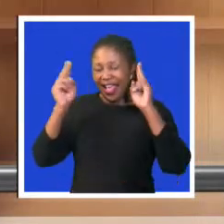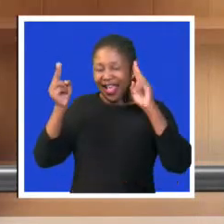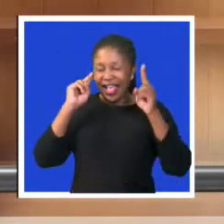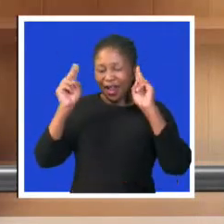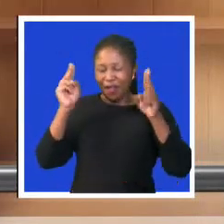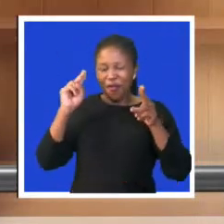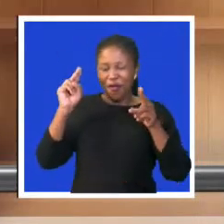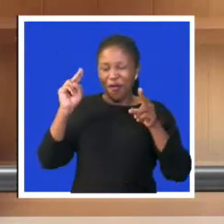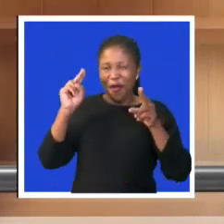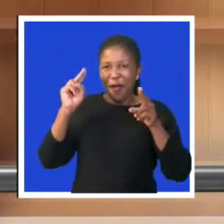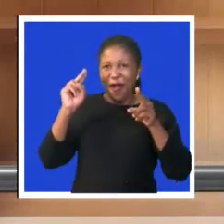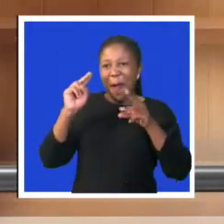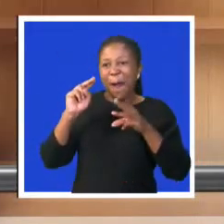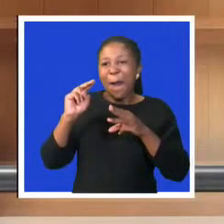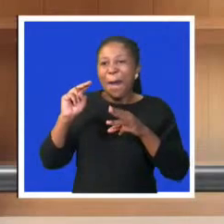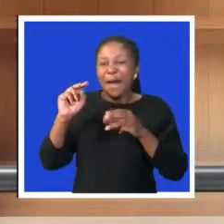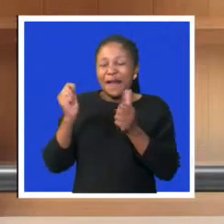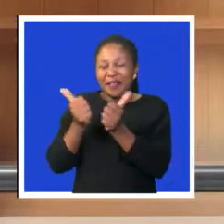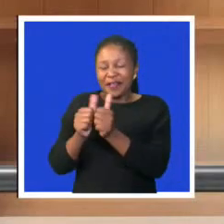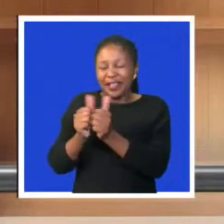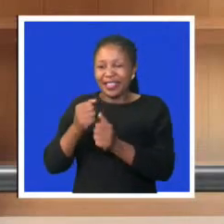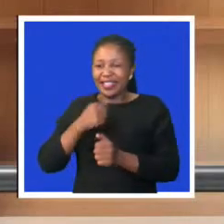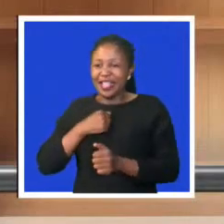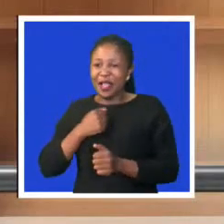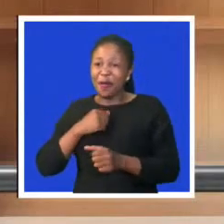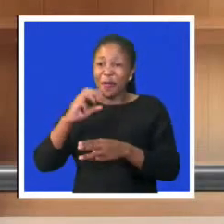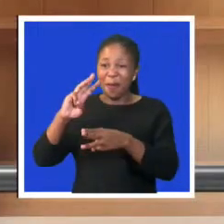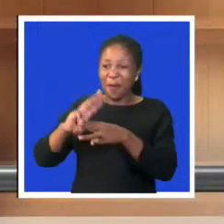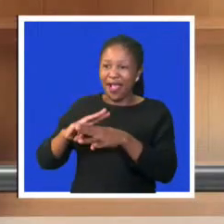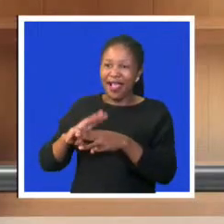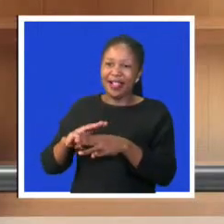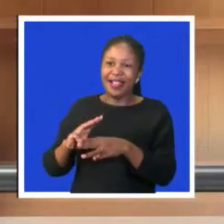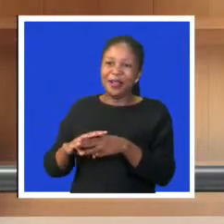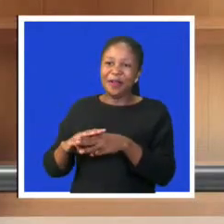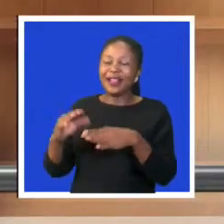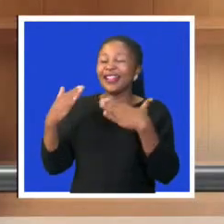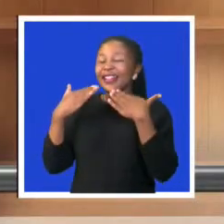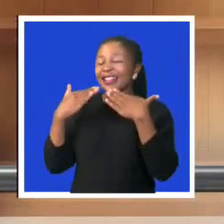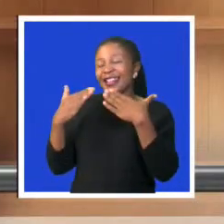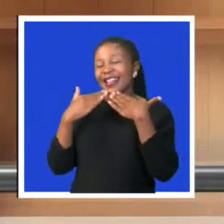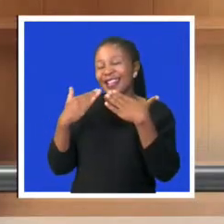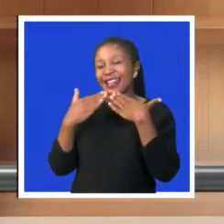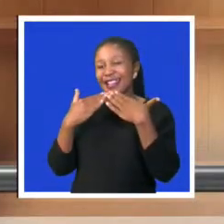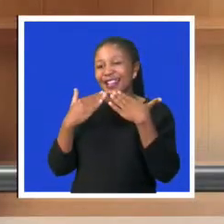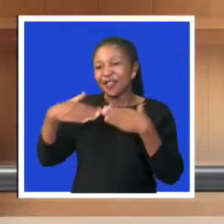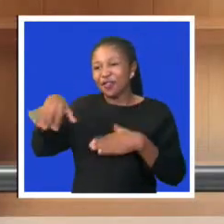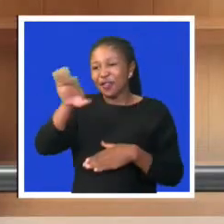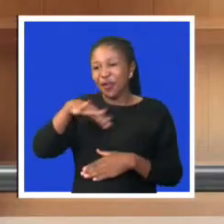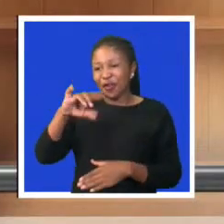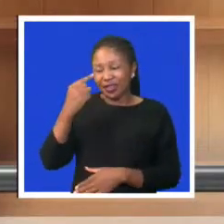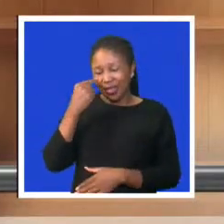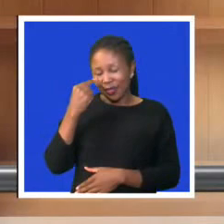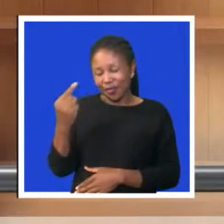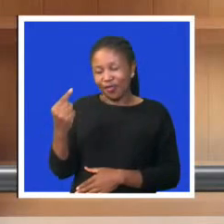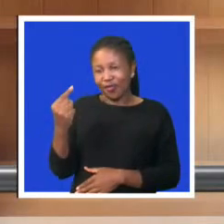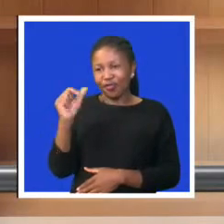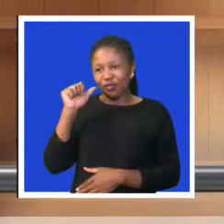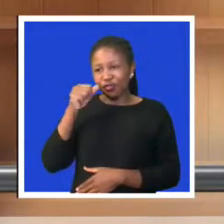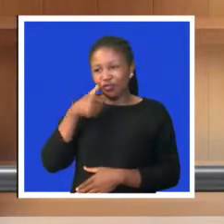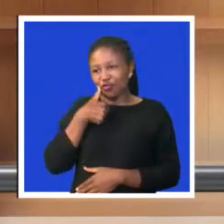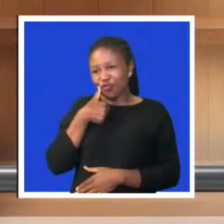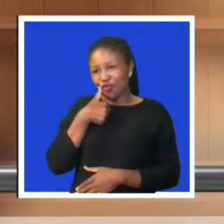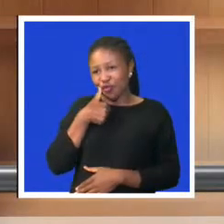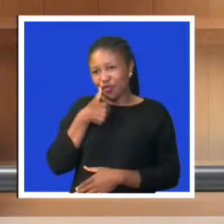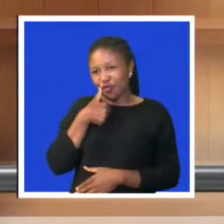who is somewhere. I'm not going to say where. Guys, thank you very much. We will see you guys tomorrow from 2 p.m. until 5